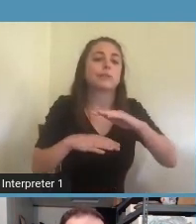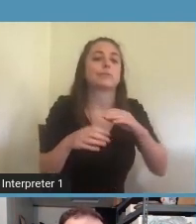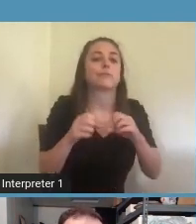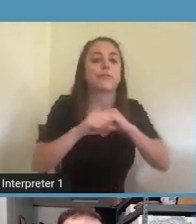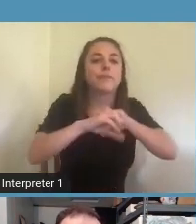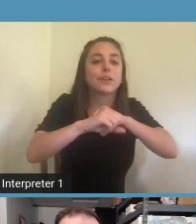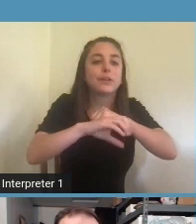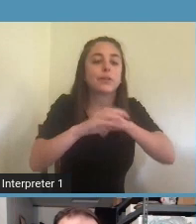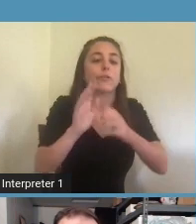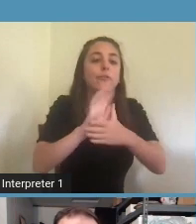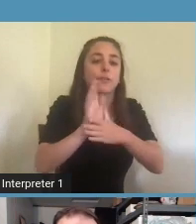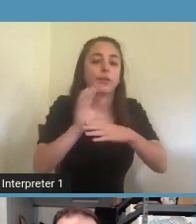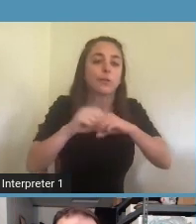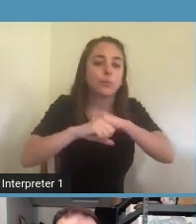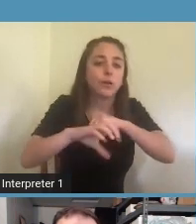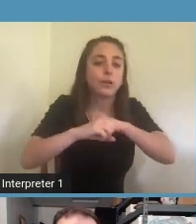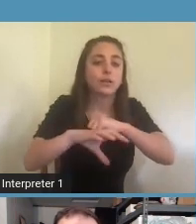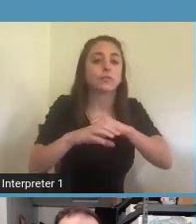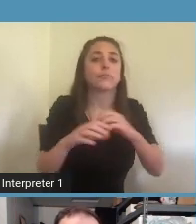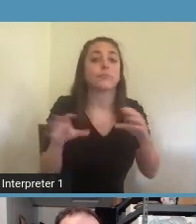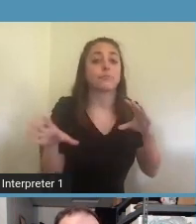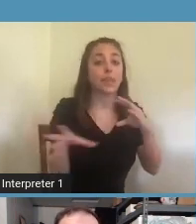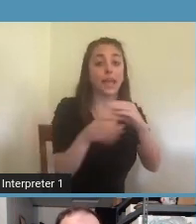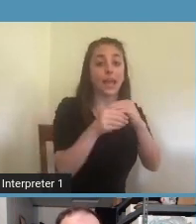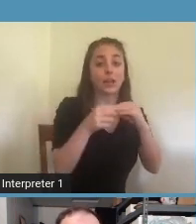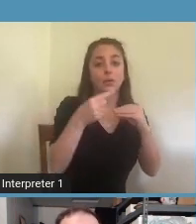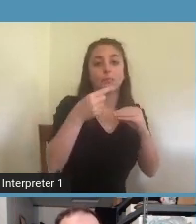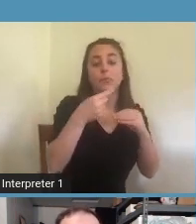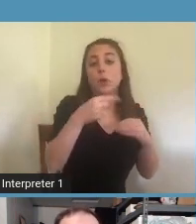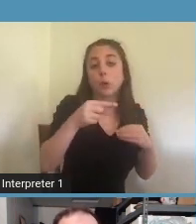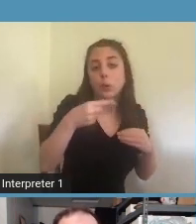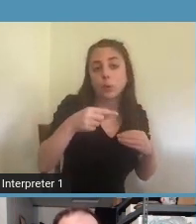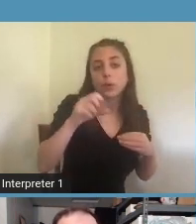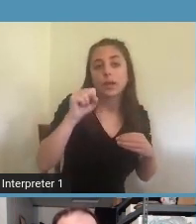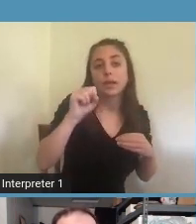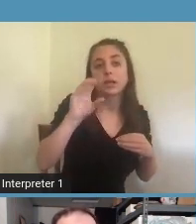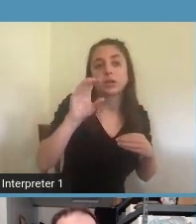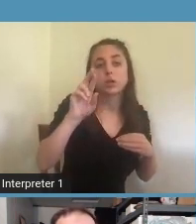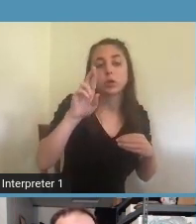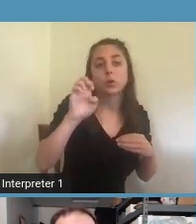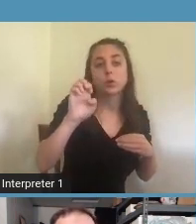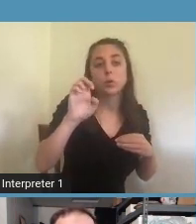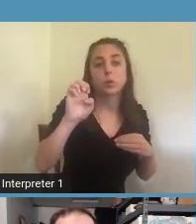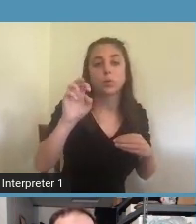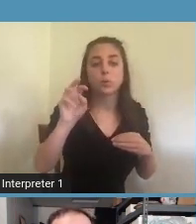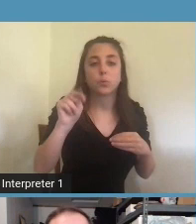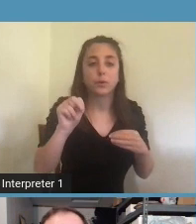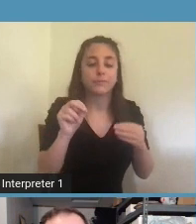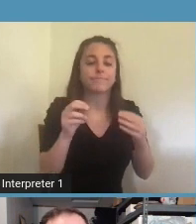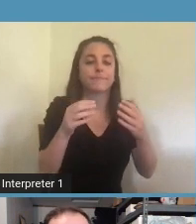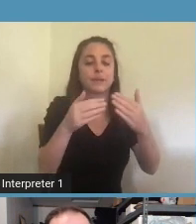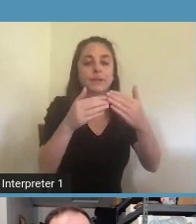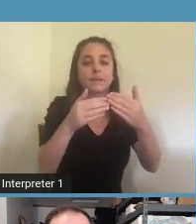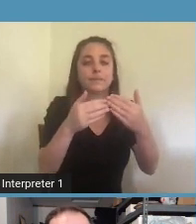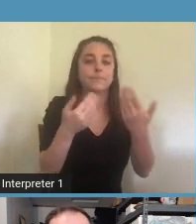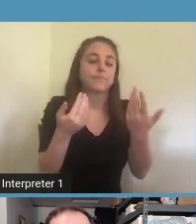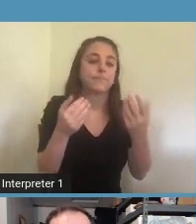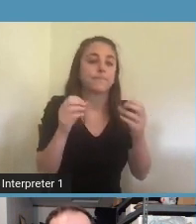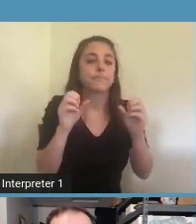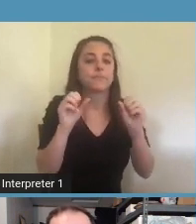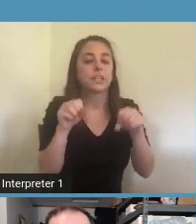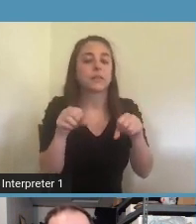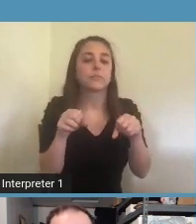Chroma keying, or using a green screen, allows you to separate whatever you filmed in front of that. I'm sure you guys have